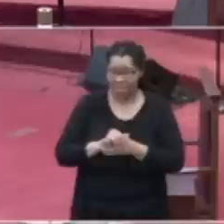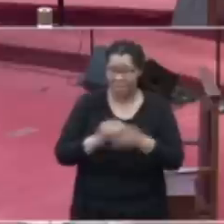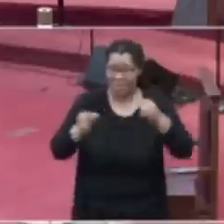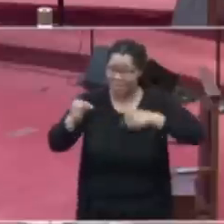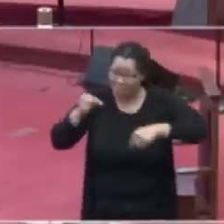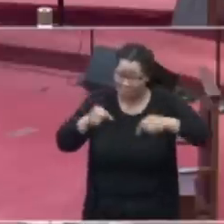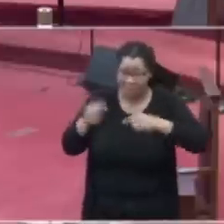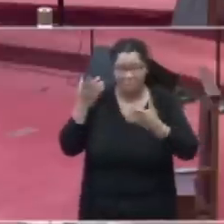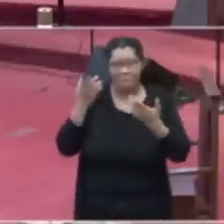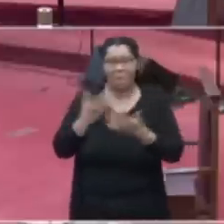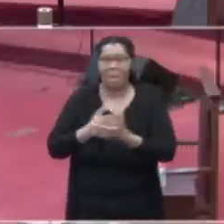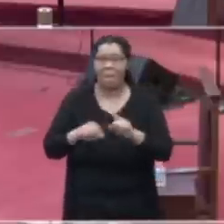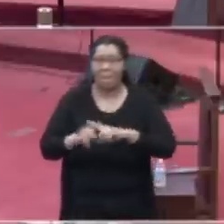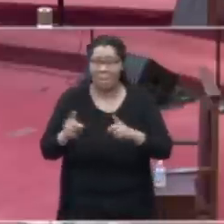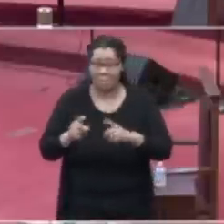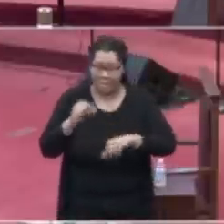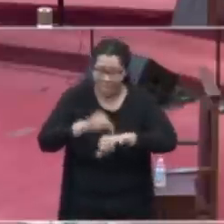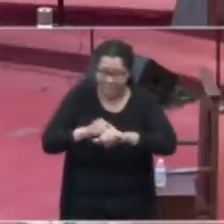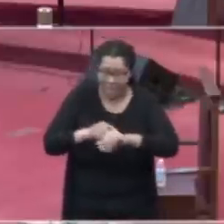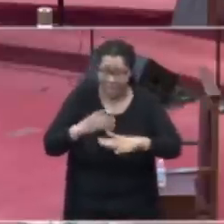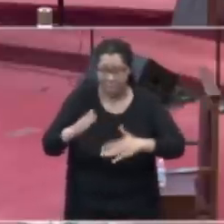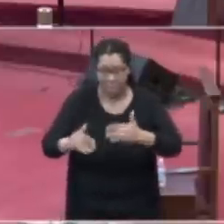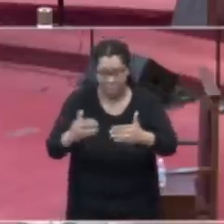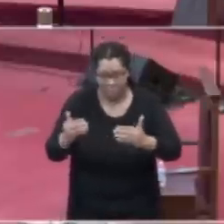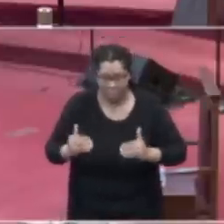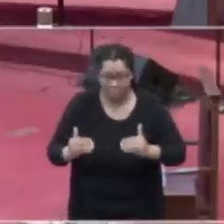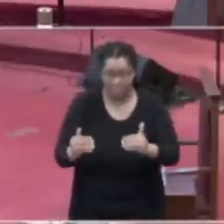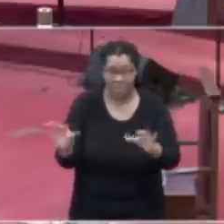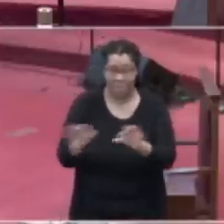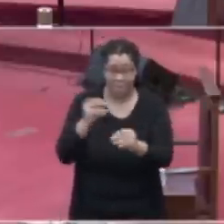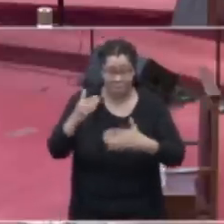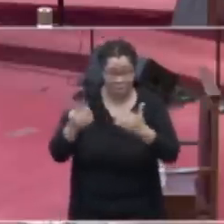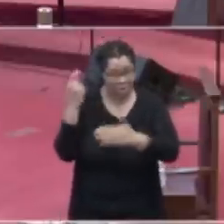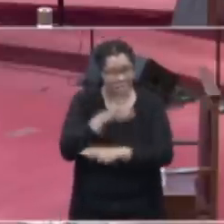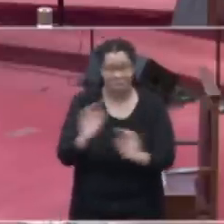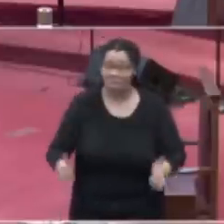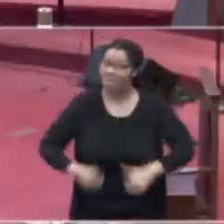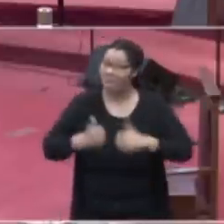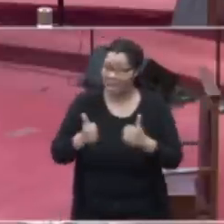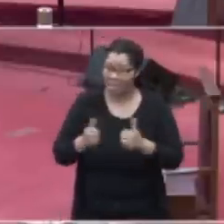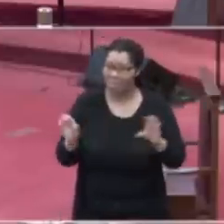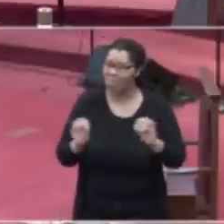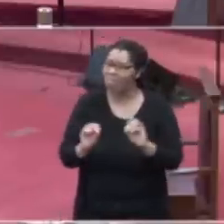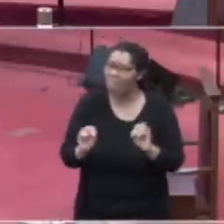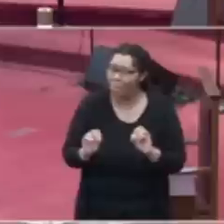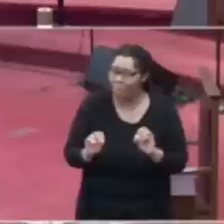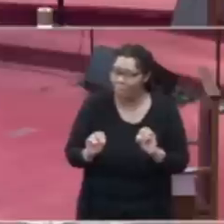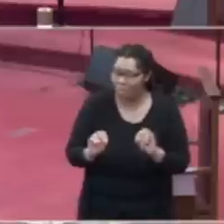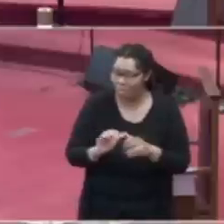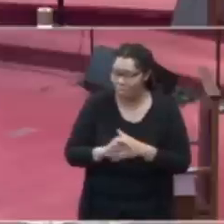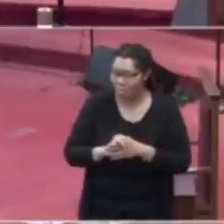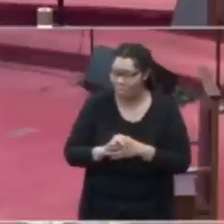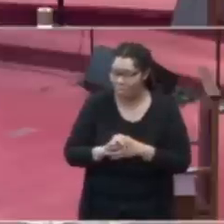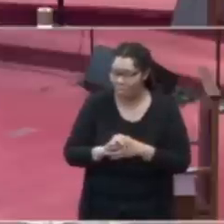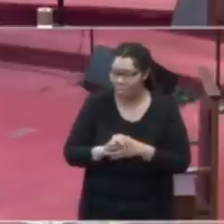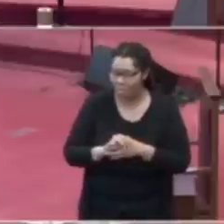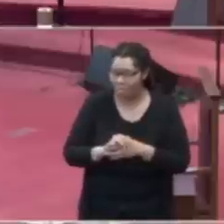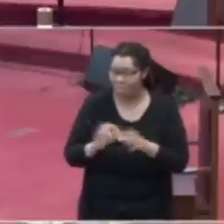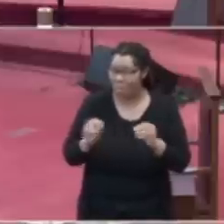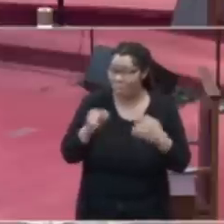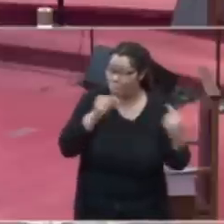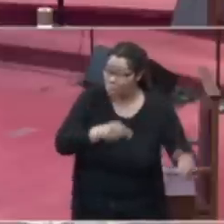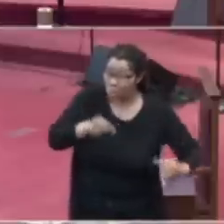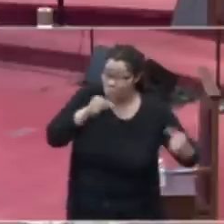time is moving forward, there has been spiritual progress in your life that no amount of